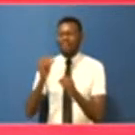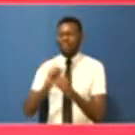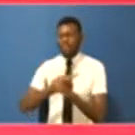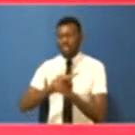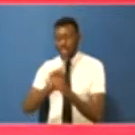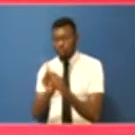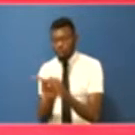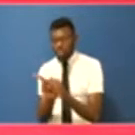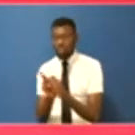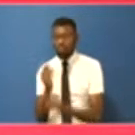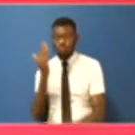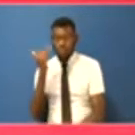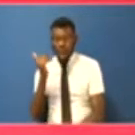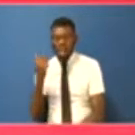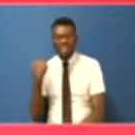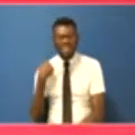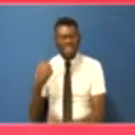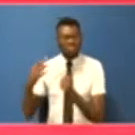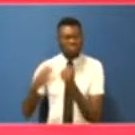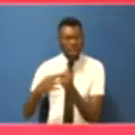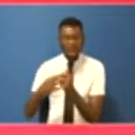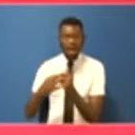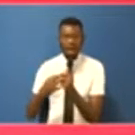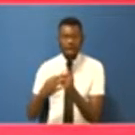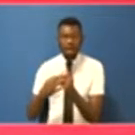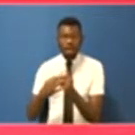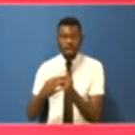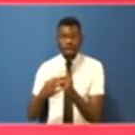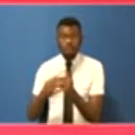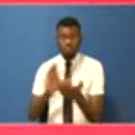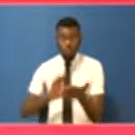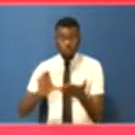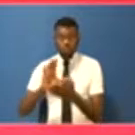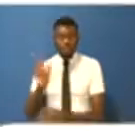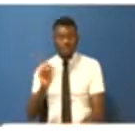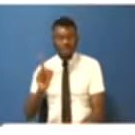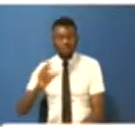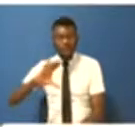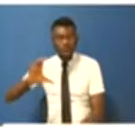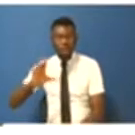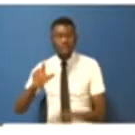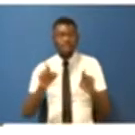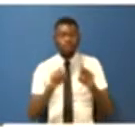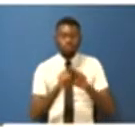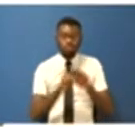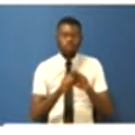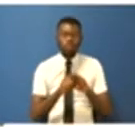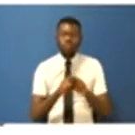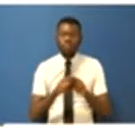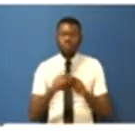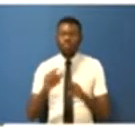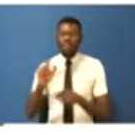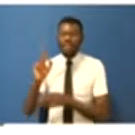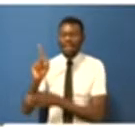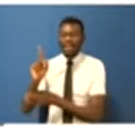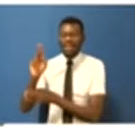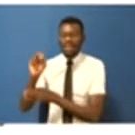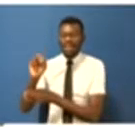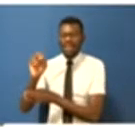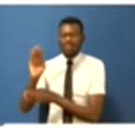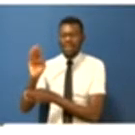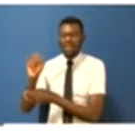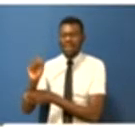have mentioned a qibra which is a constituency in nairobi county and as per the kenyan national bureau of